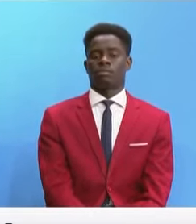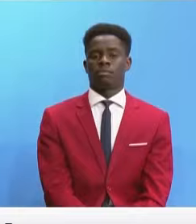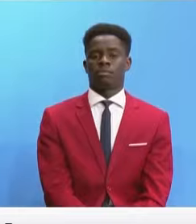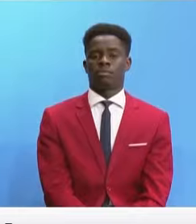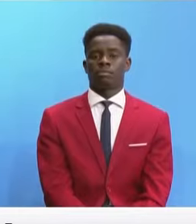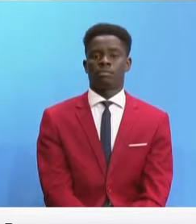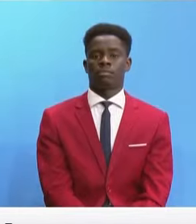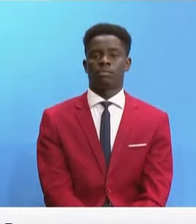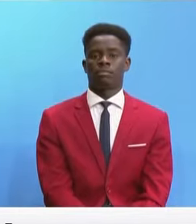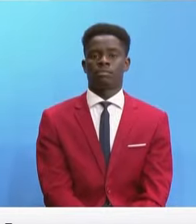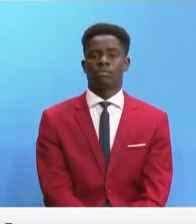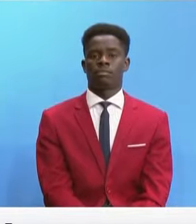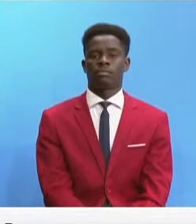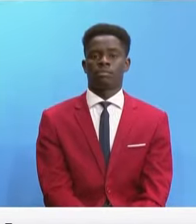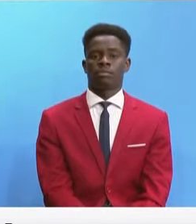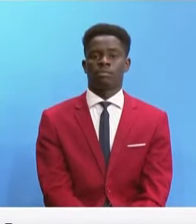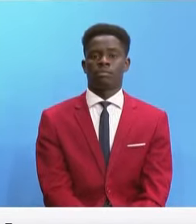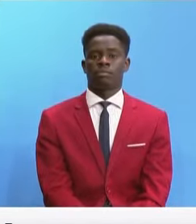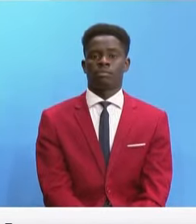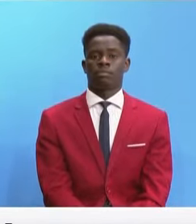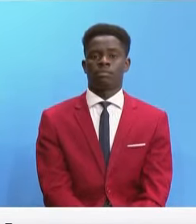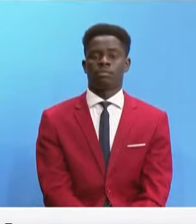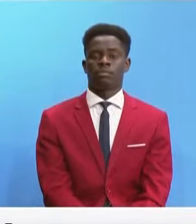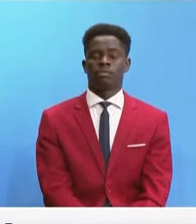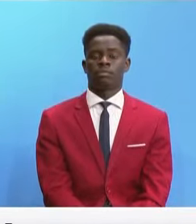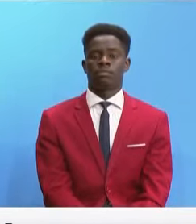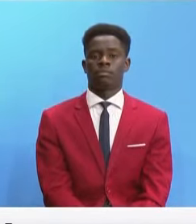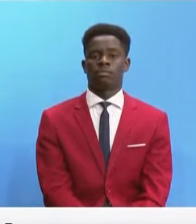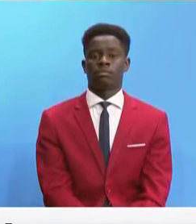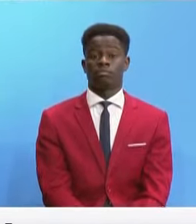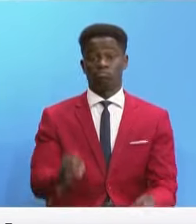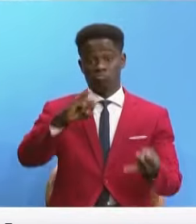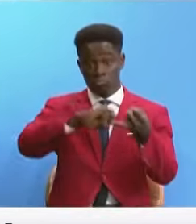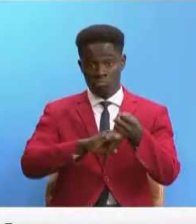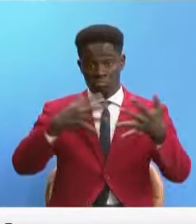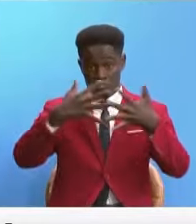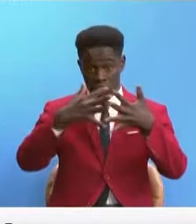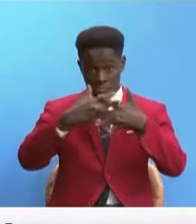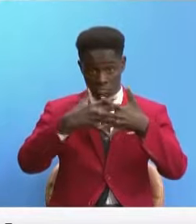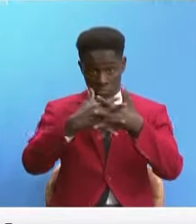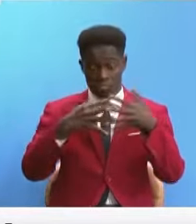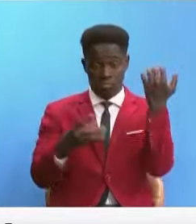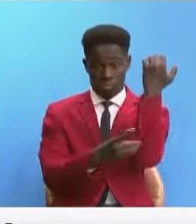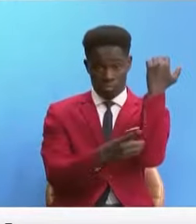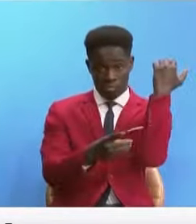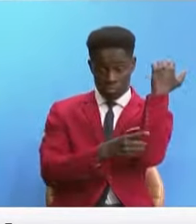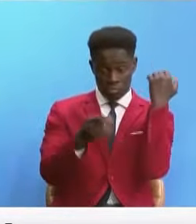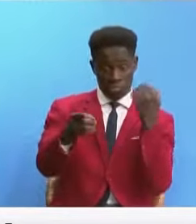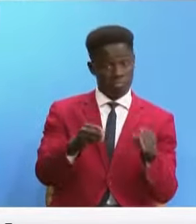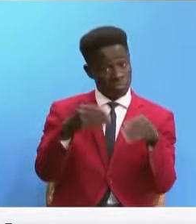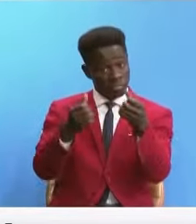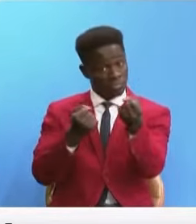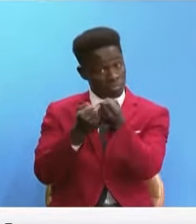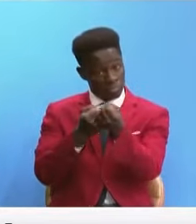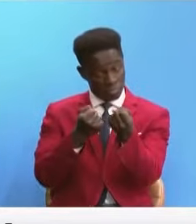has been in a healthy condition. The social welfare department is also providing support to the baby while the mother has remained